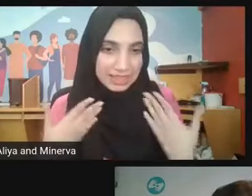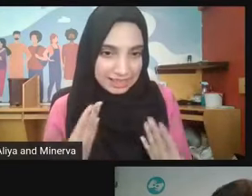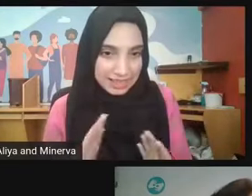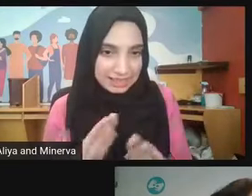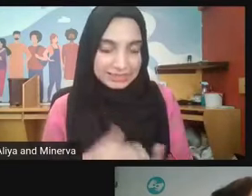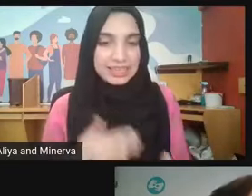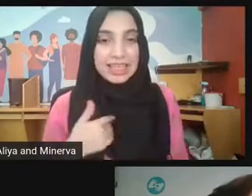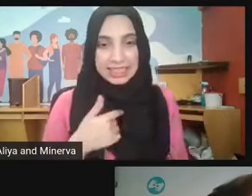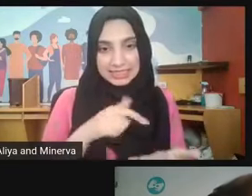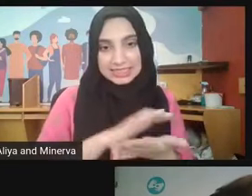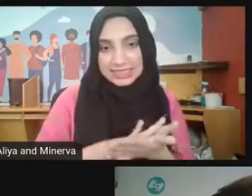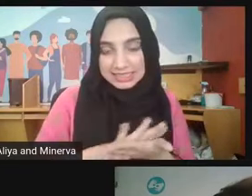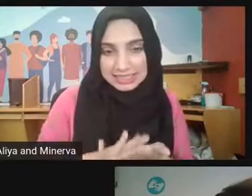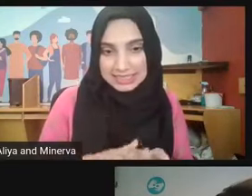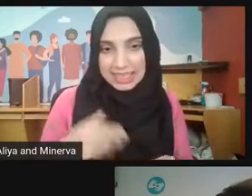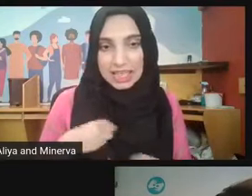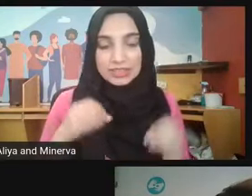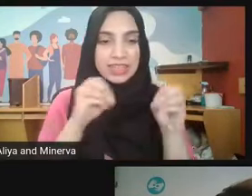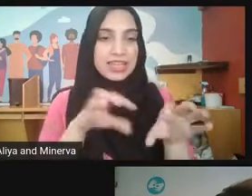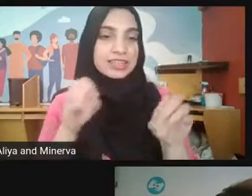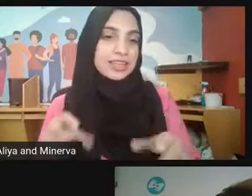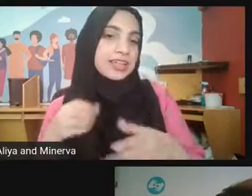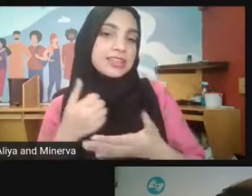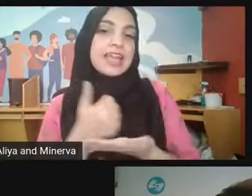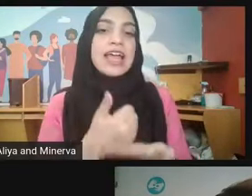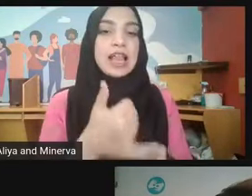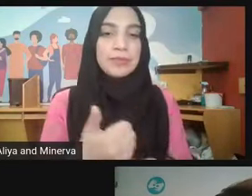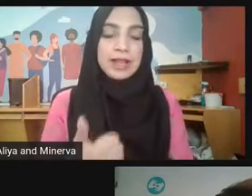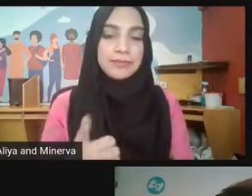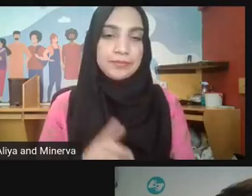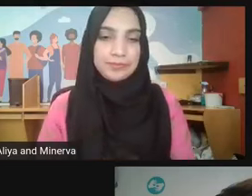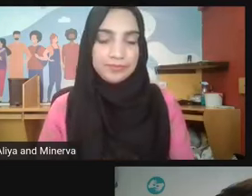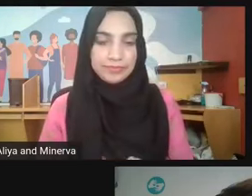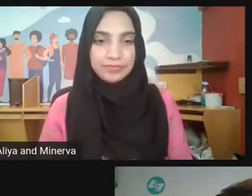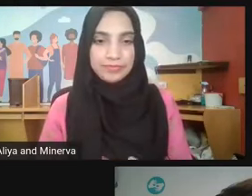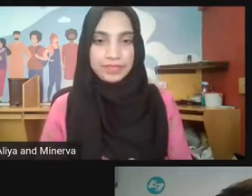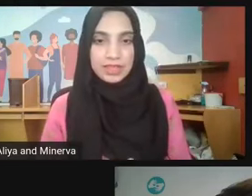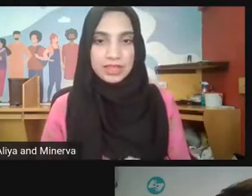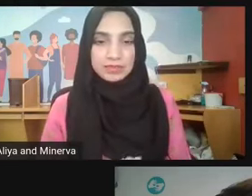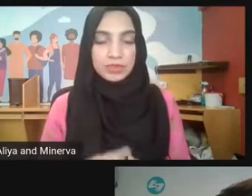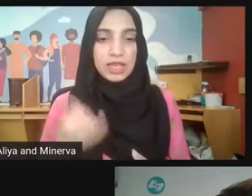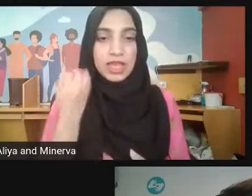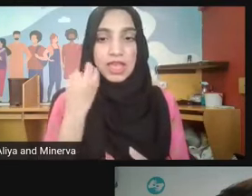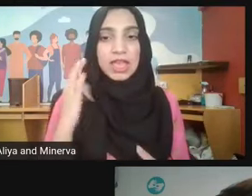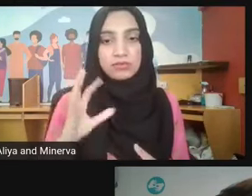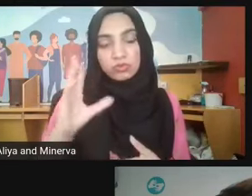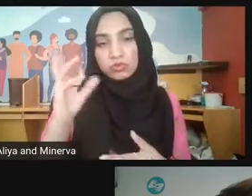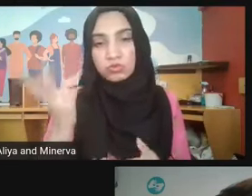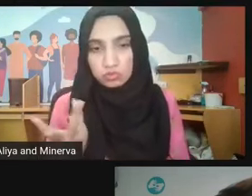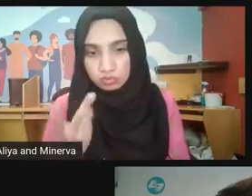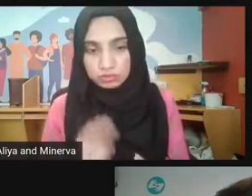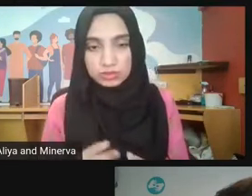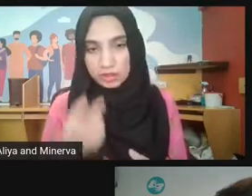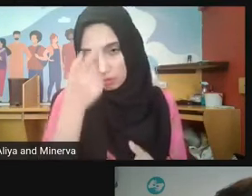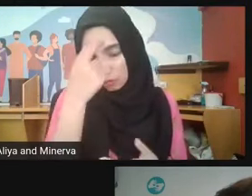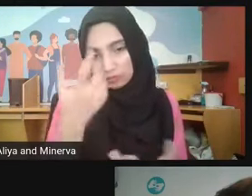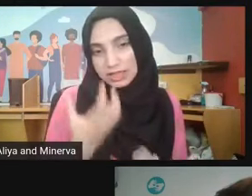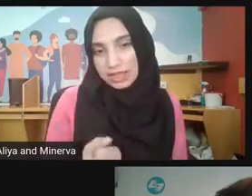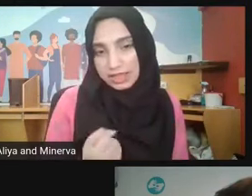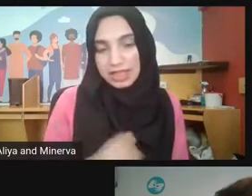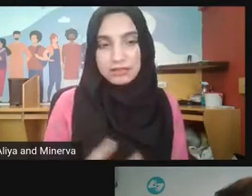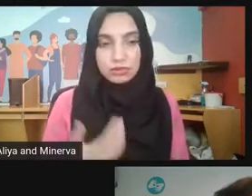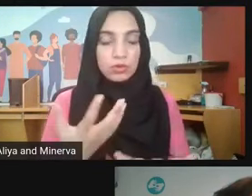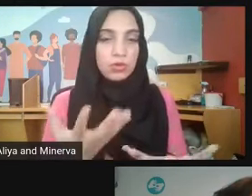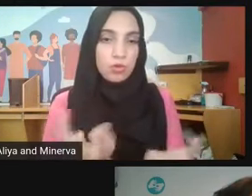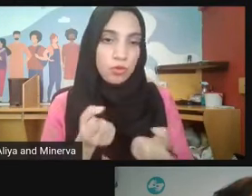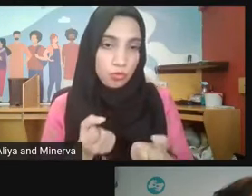deaf community, and I hope the deaf people, after watching this, if any one of them is going through something like this, takes advantage